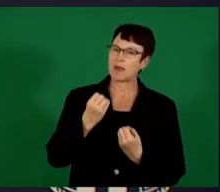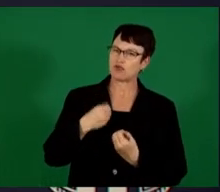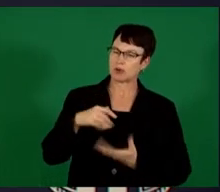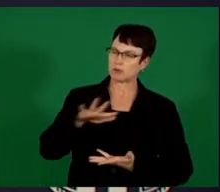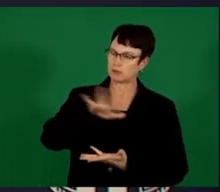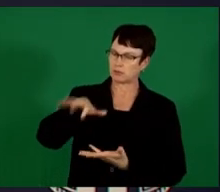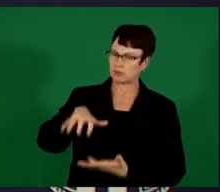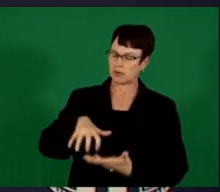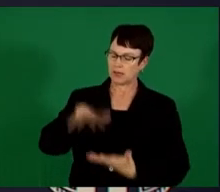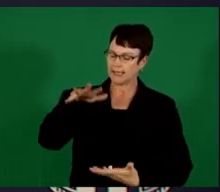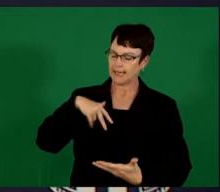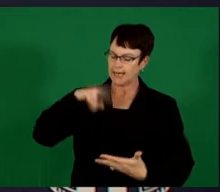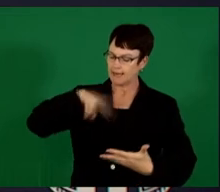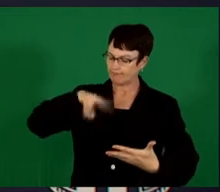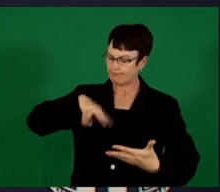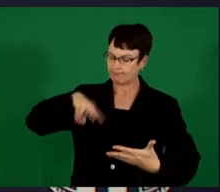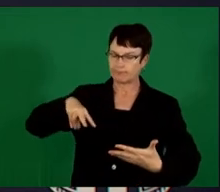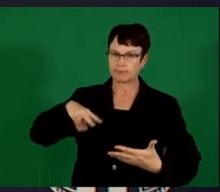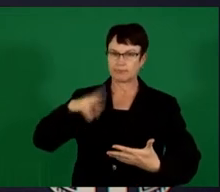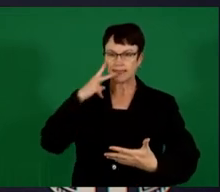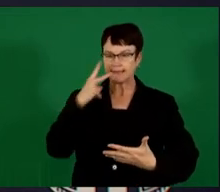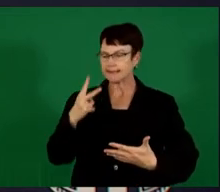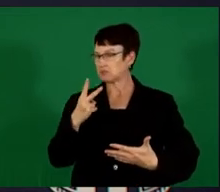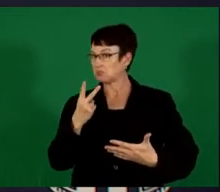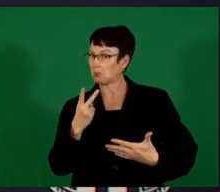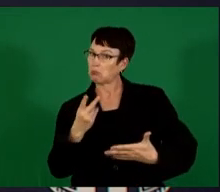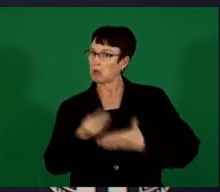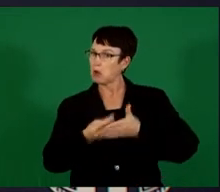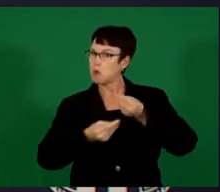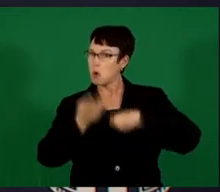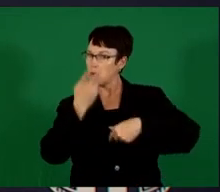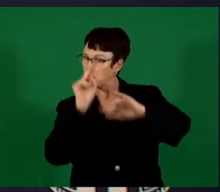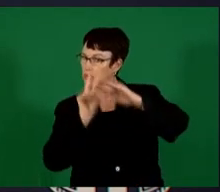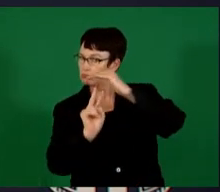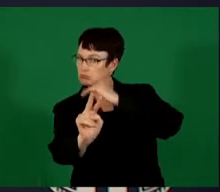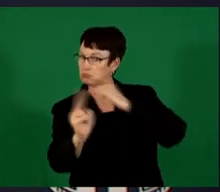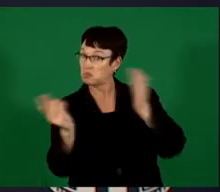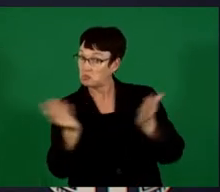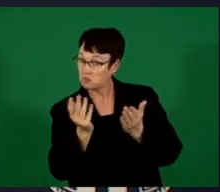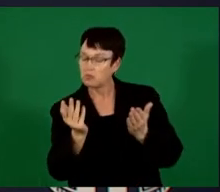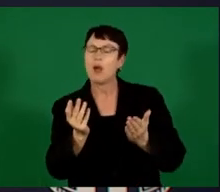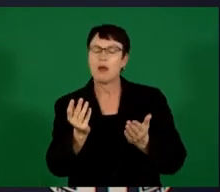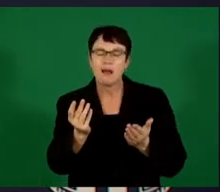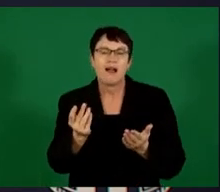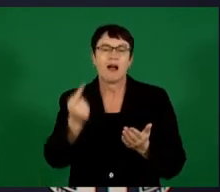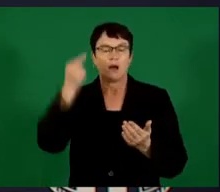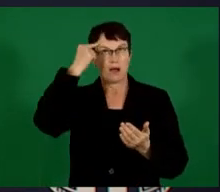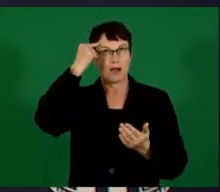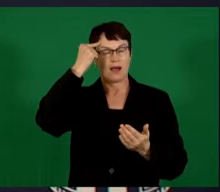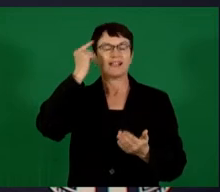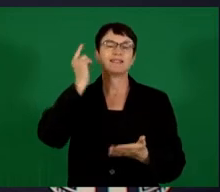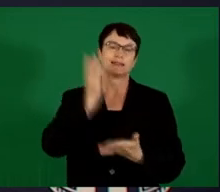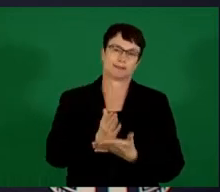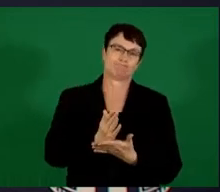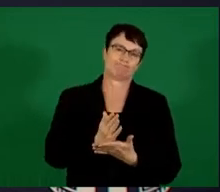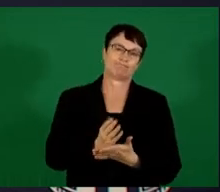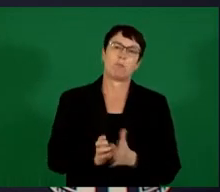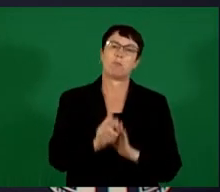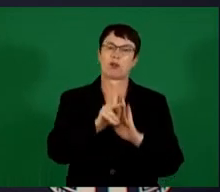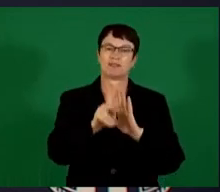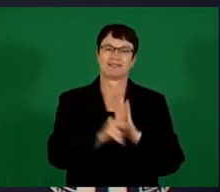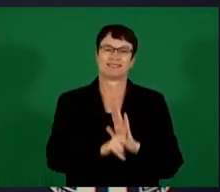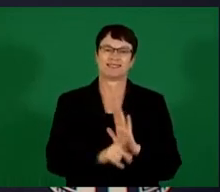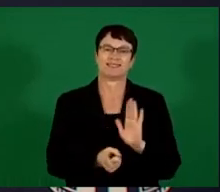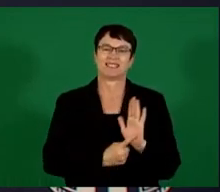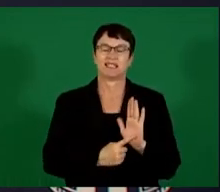take a view about the outlook of the economy, and then decide on an appropriate policy setting